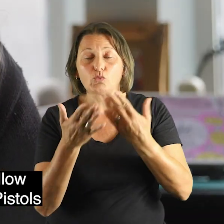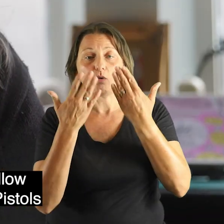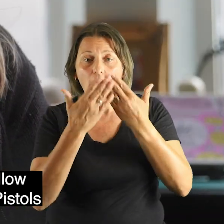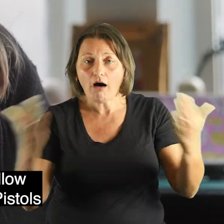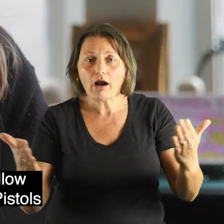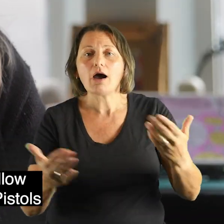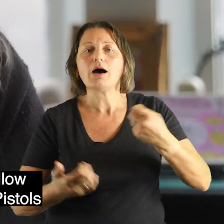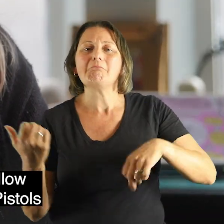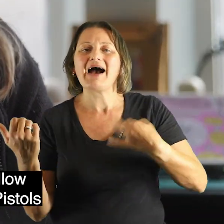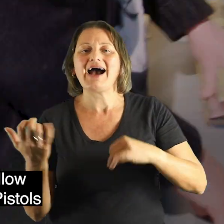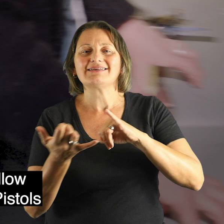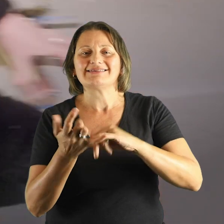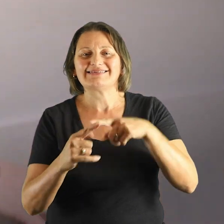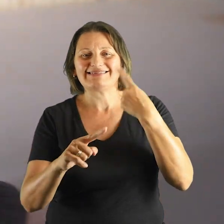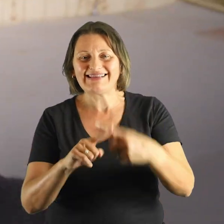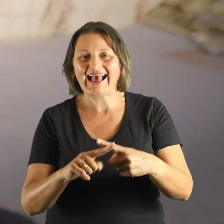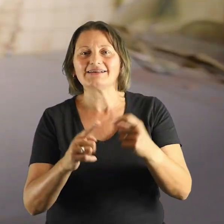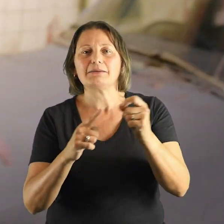a kind of a nod to the Sex Pistols.